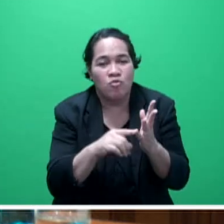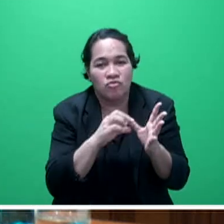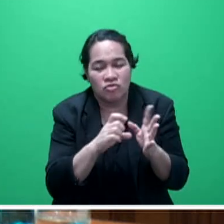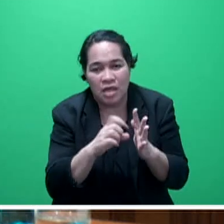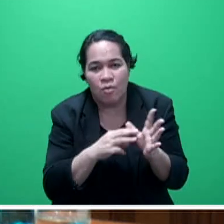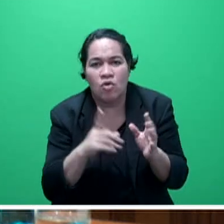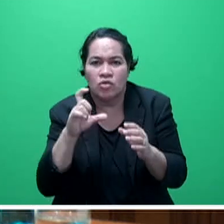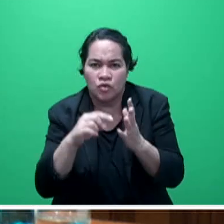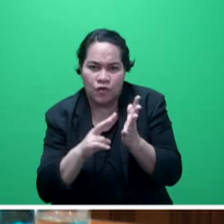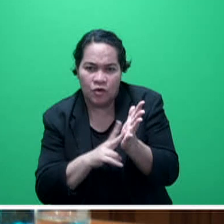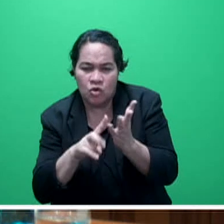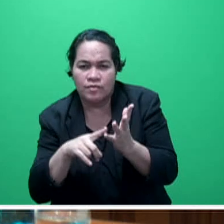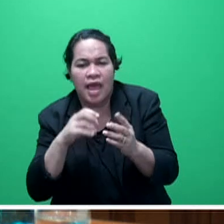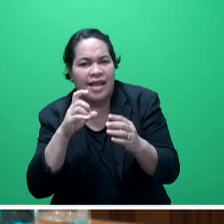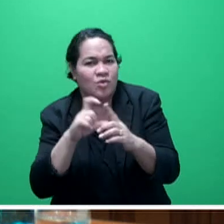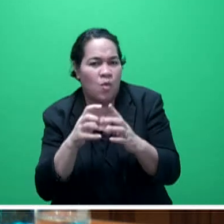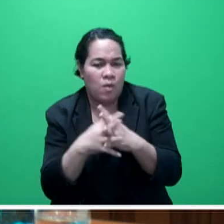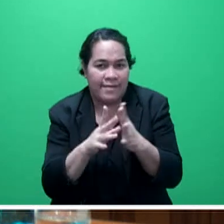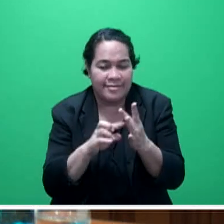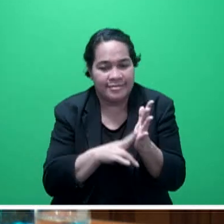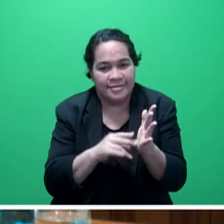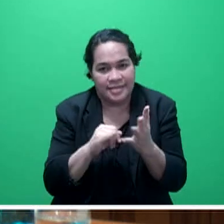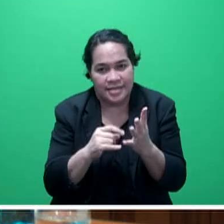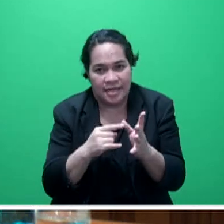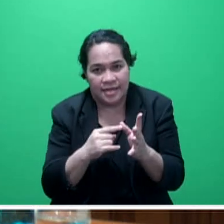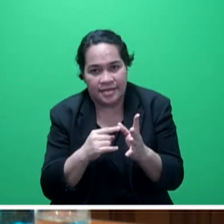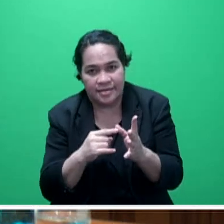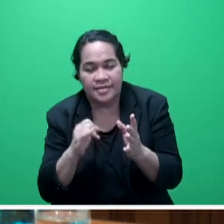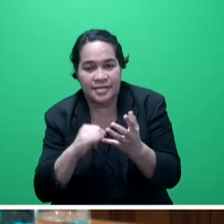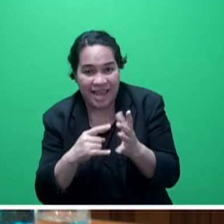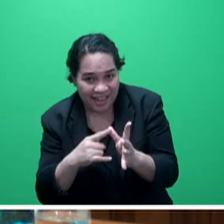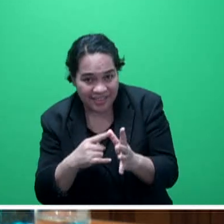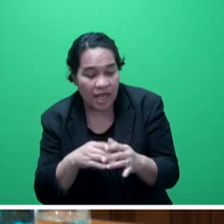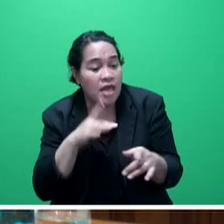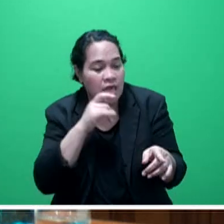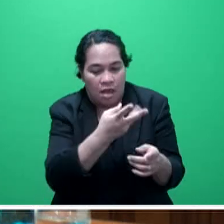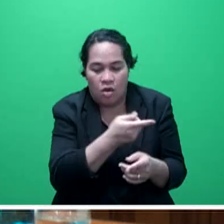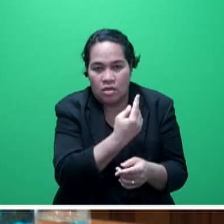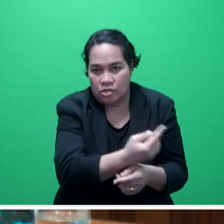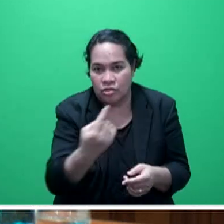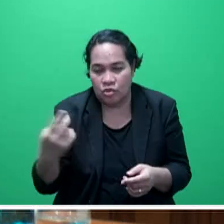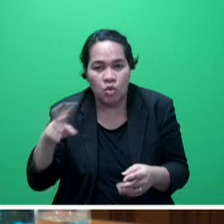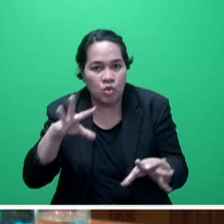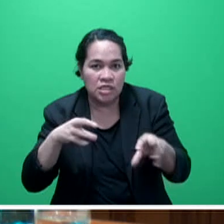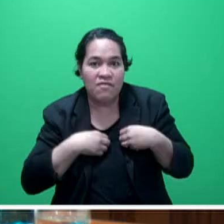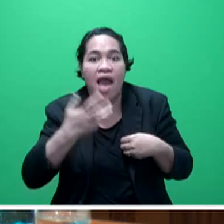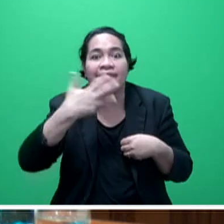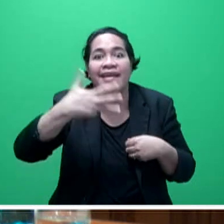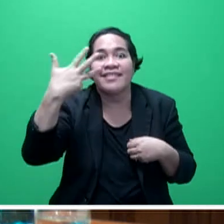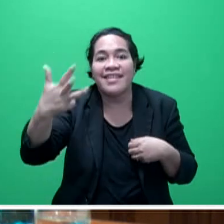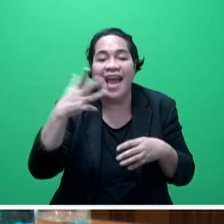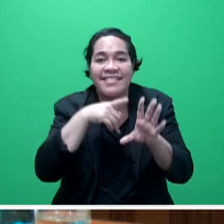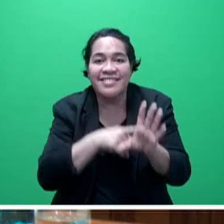Lendrusasa. 183 households in Duvu and Lendrusasa will receive 99-year leases this year,